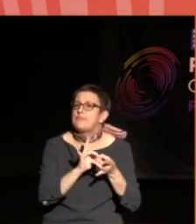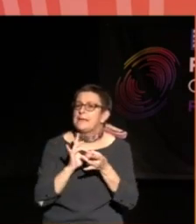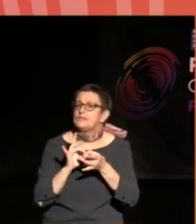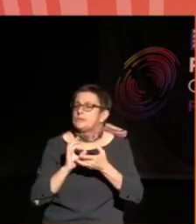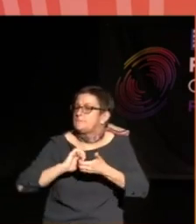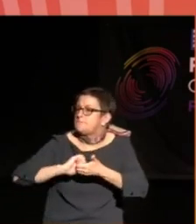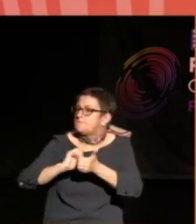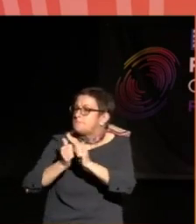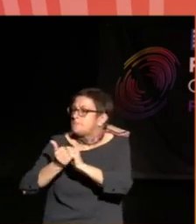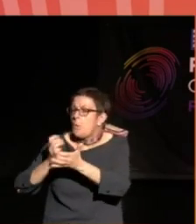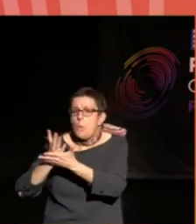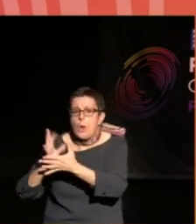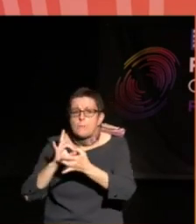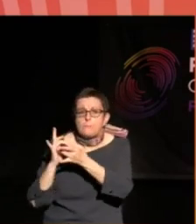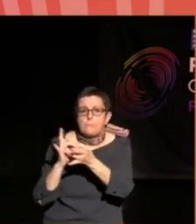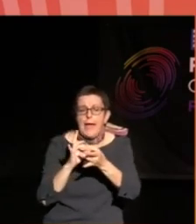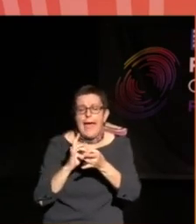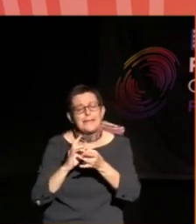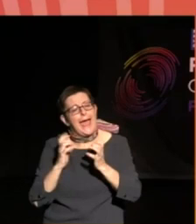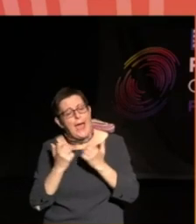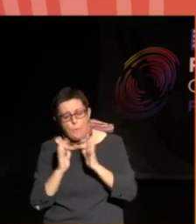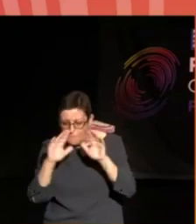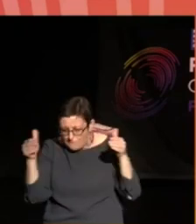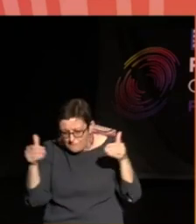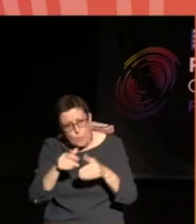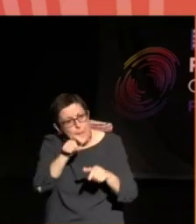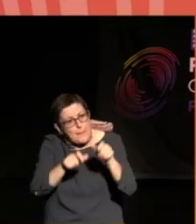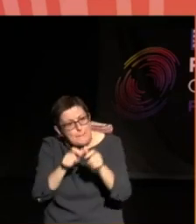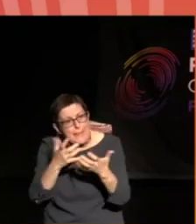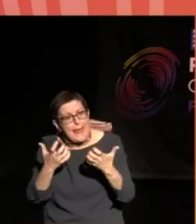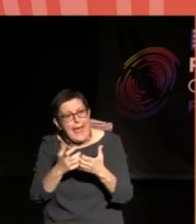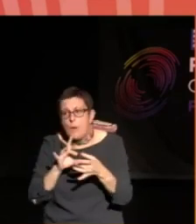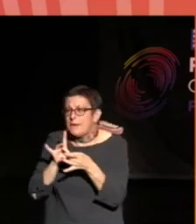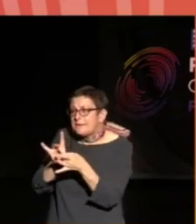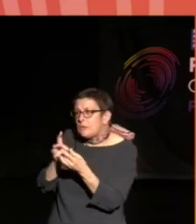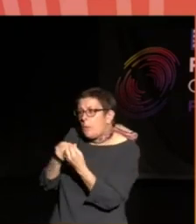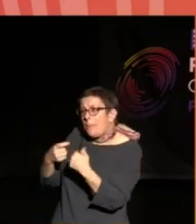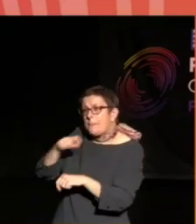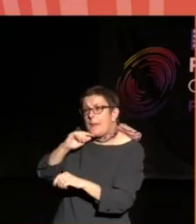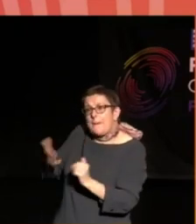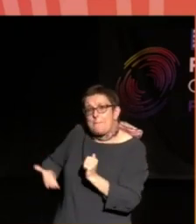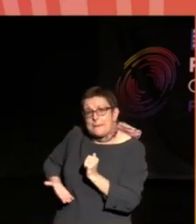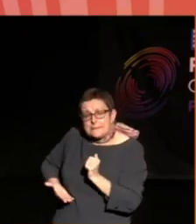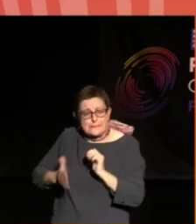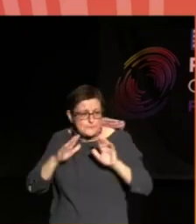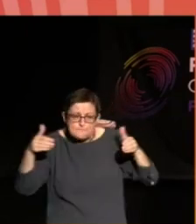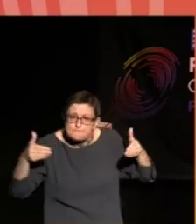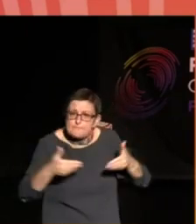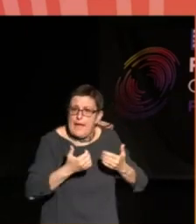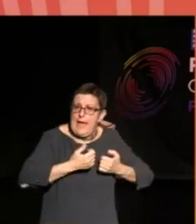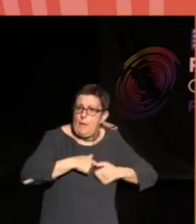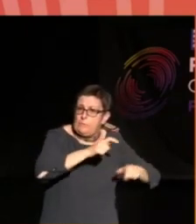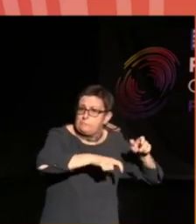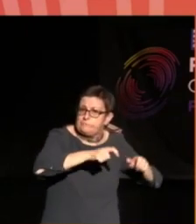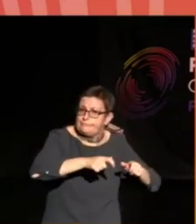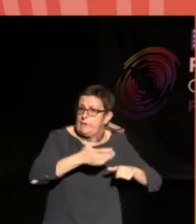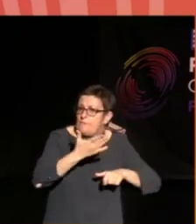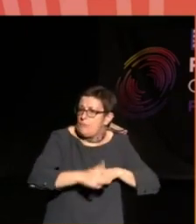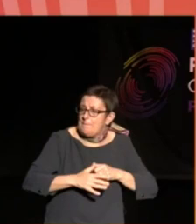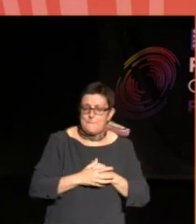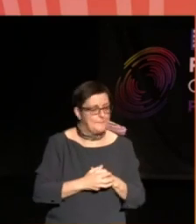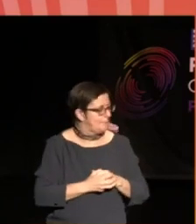put people more centered to how we interact with business and the companies that we consume from?